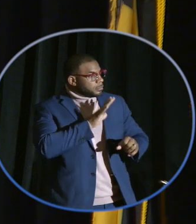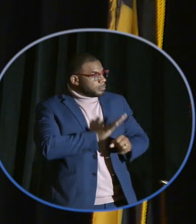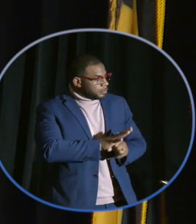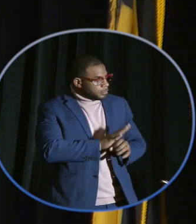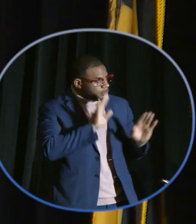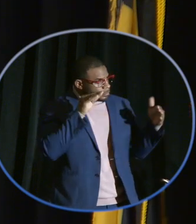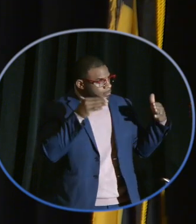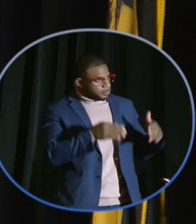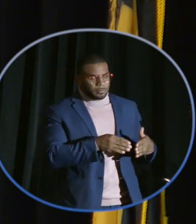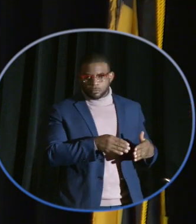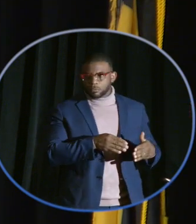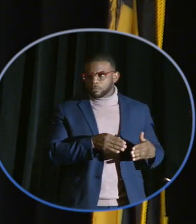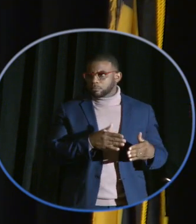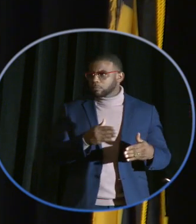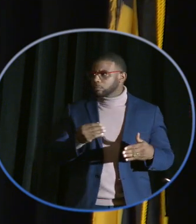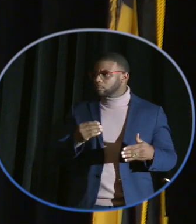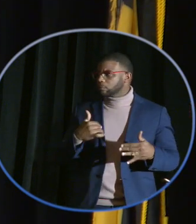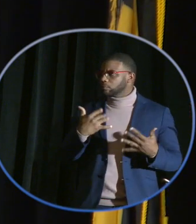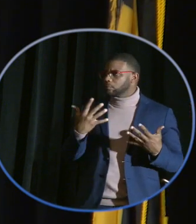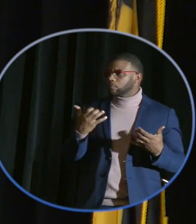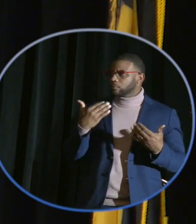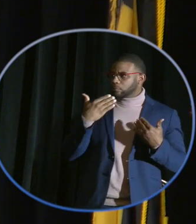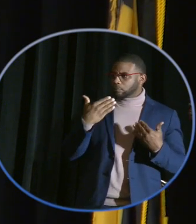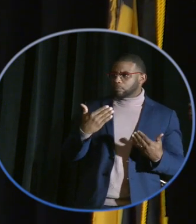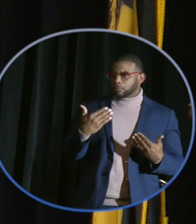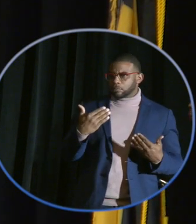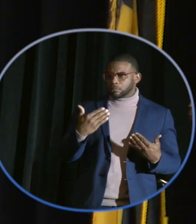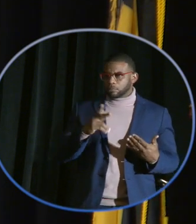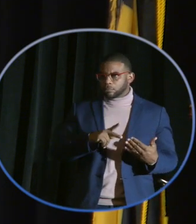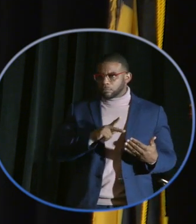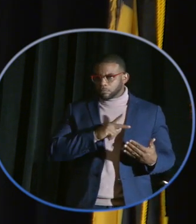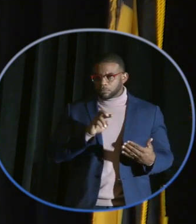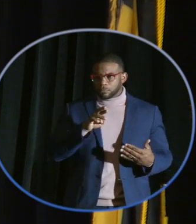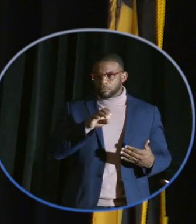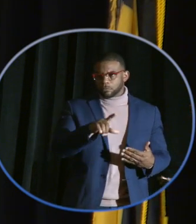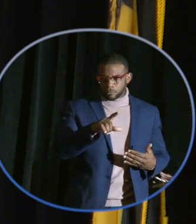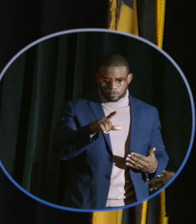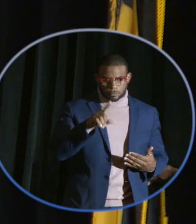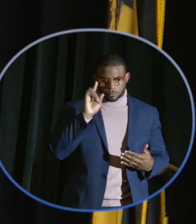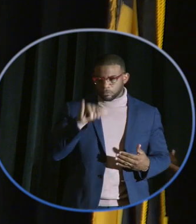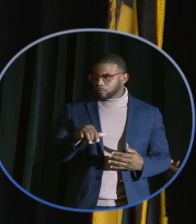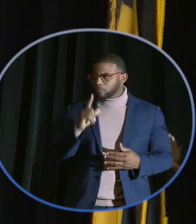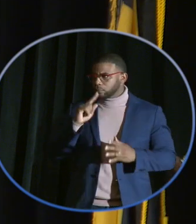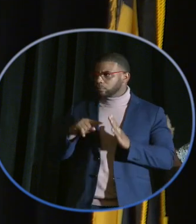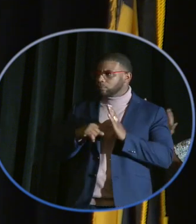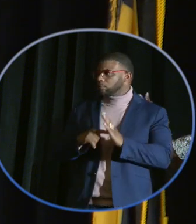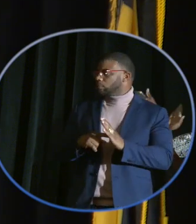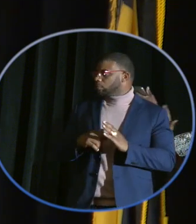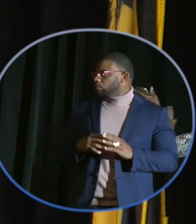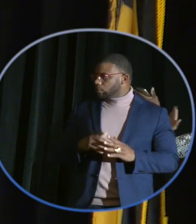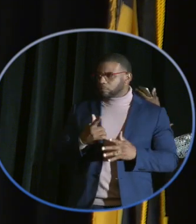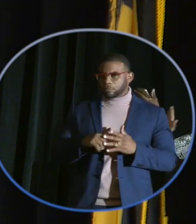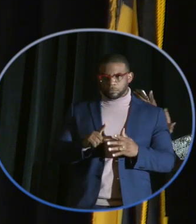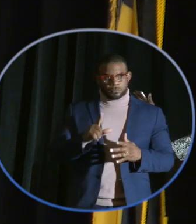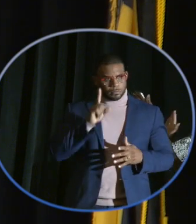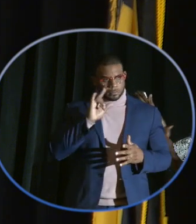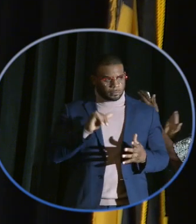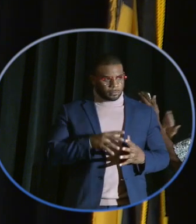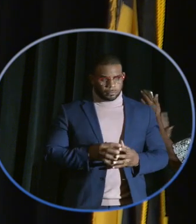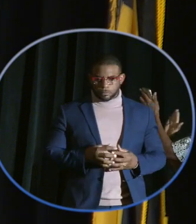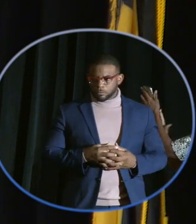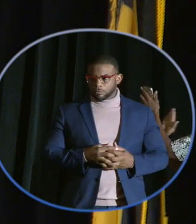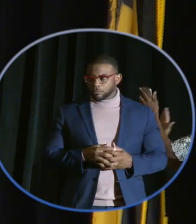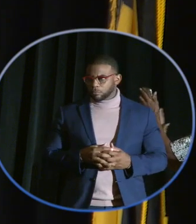committed and focused. And I want to thank personally Rachel Graham for showing me what partnership